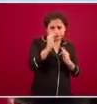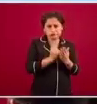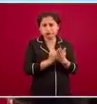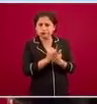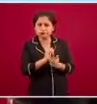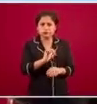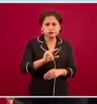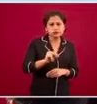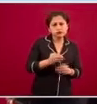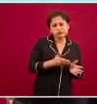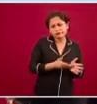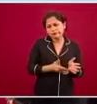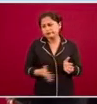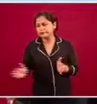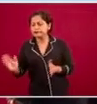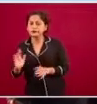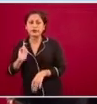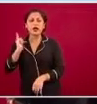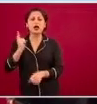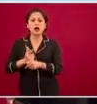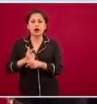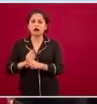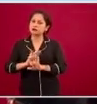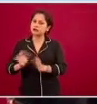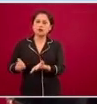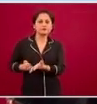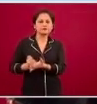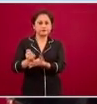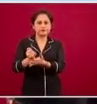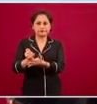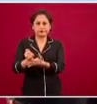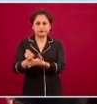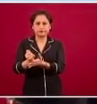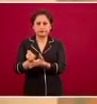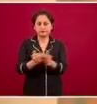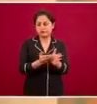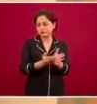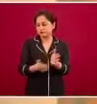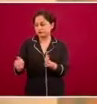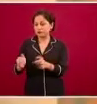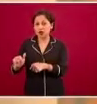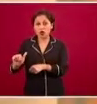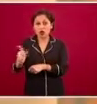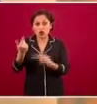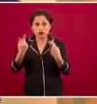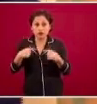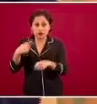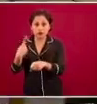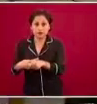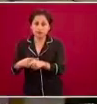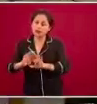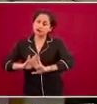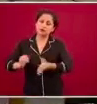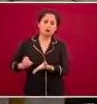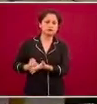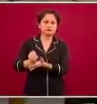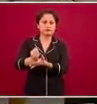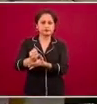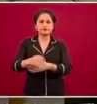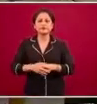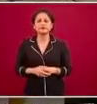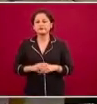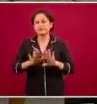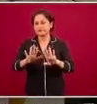and it was a choice that we have already prepared for, and we were expecting to see that turning point. And when